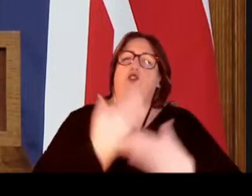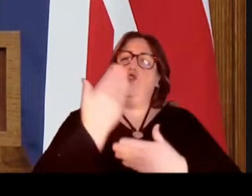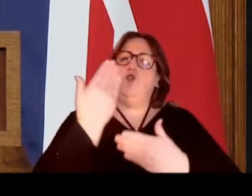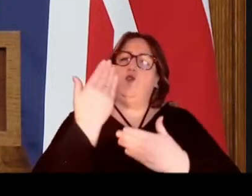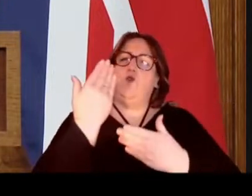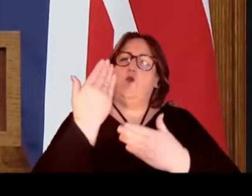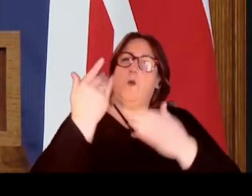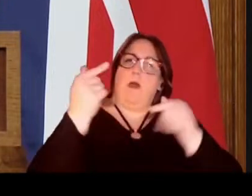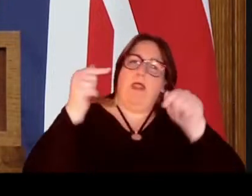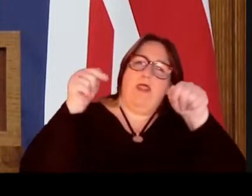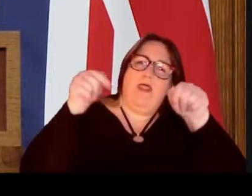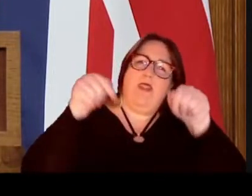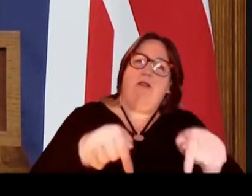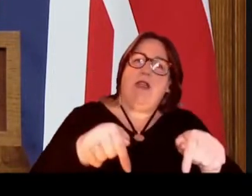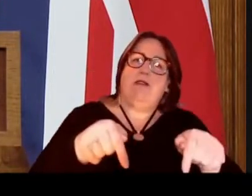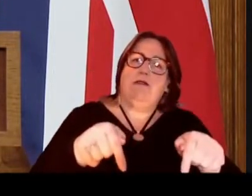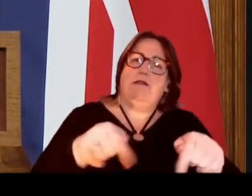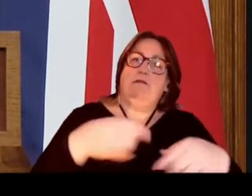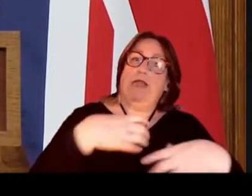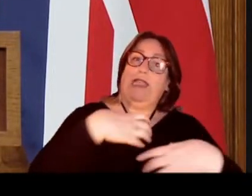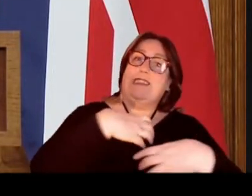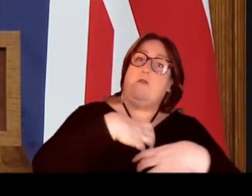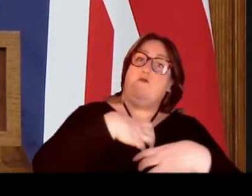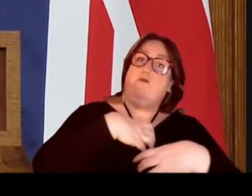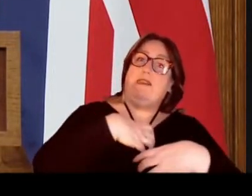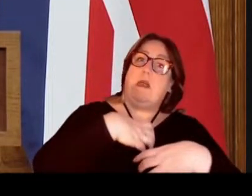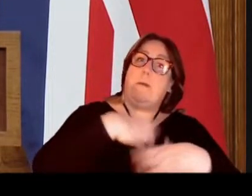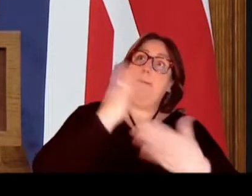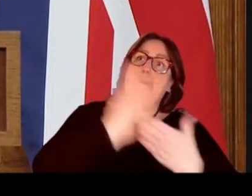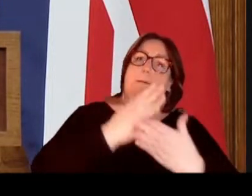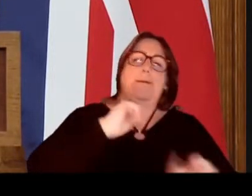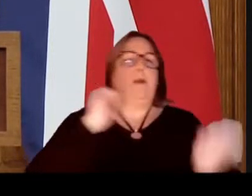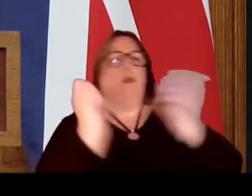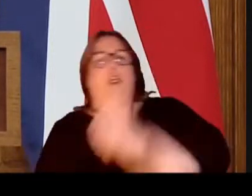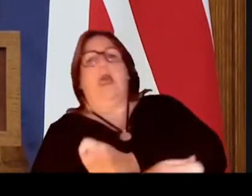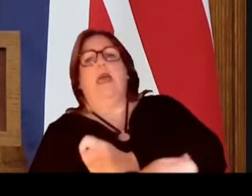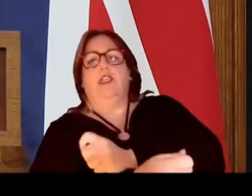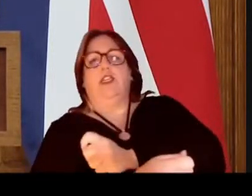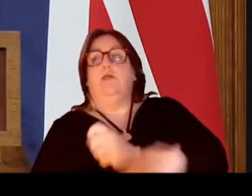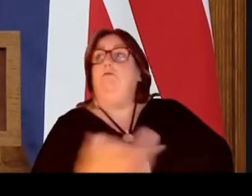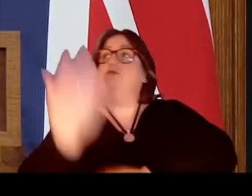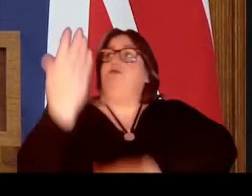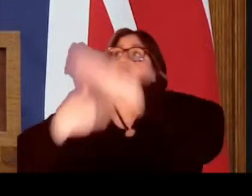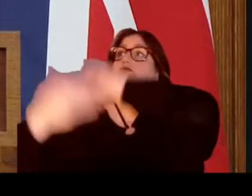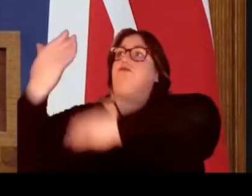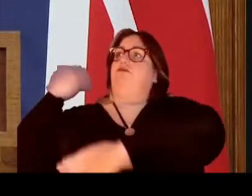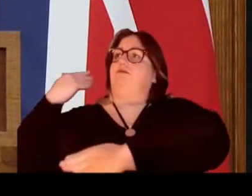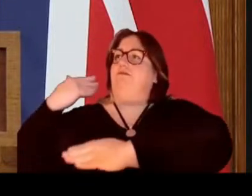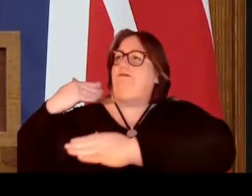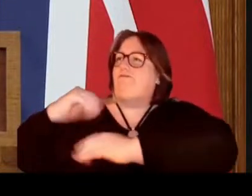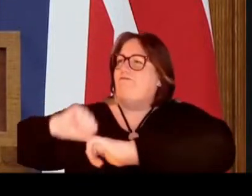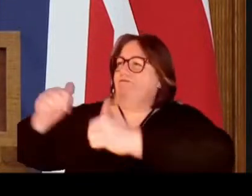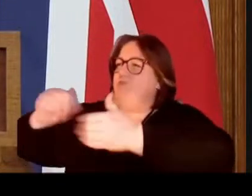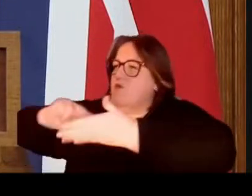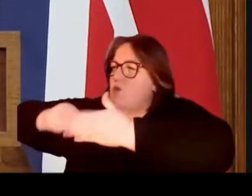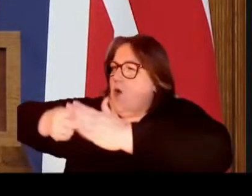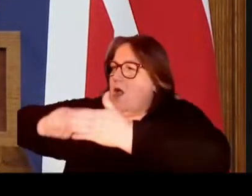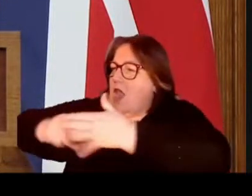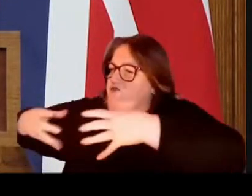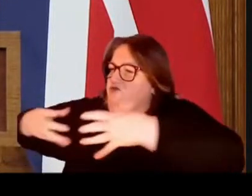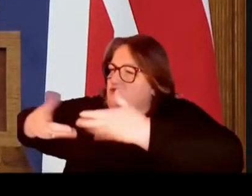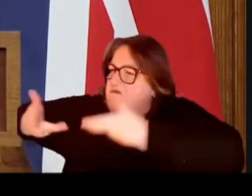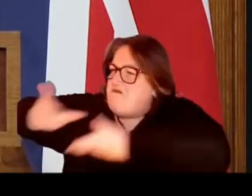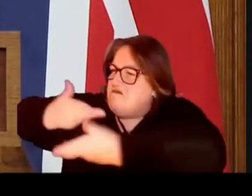In the past, the predominant threat was highly organised groups with clear political intent, groups